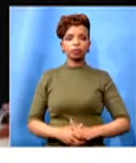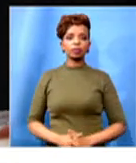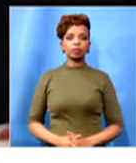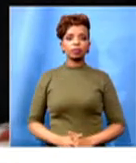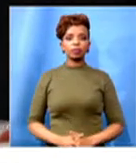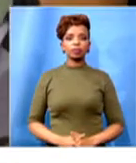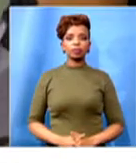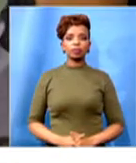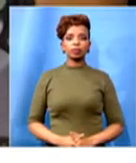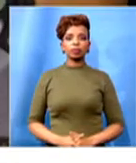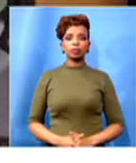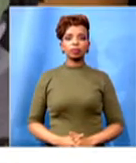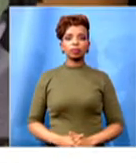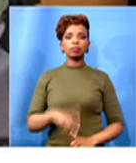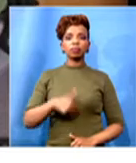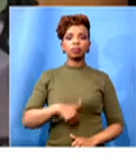I would say per week,